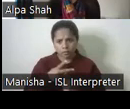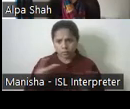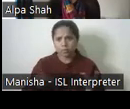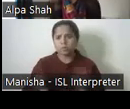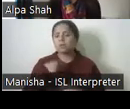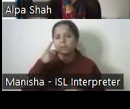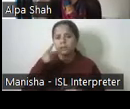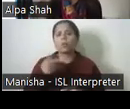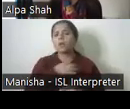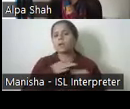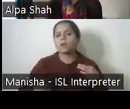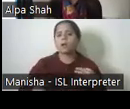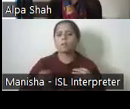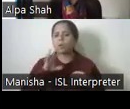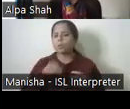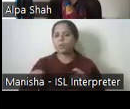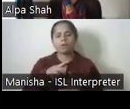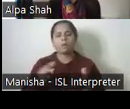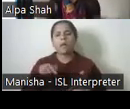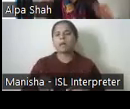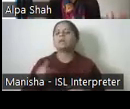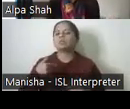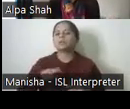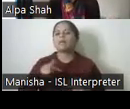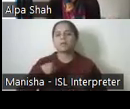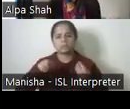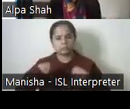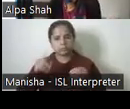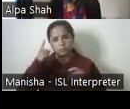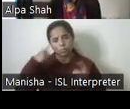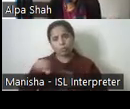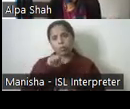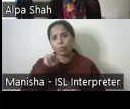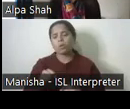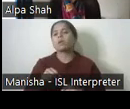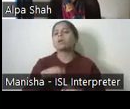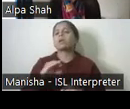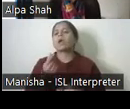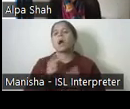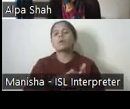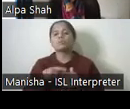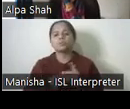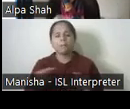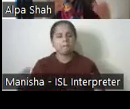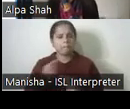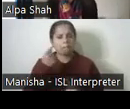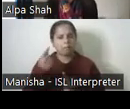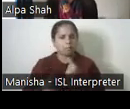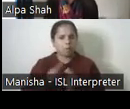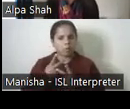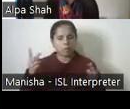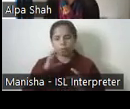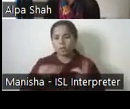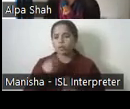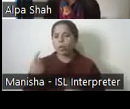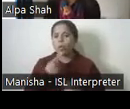tribal castes with nothing but their labor power to sell, stripped off their counter politics of egalitarianism, and their only capacity